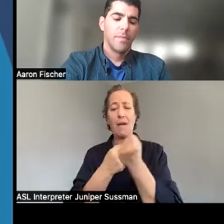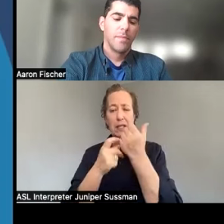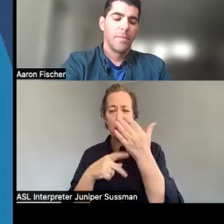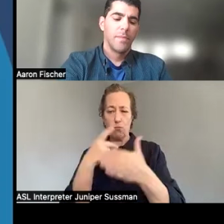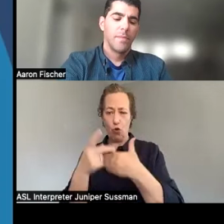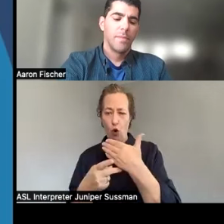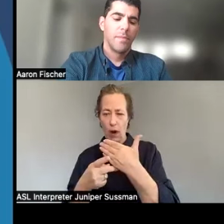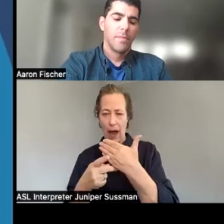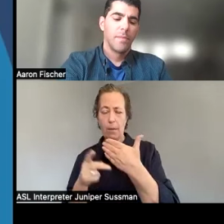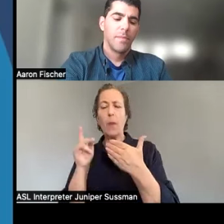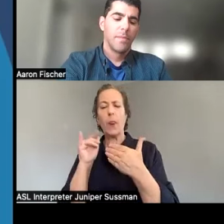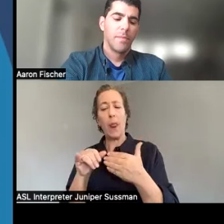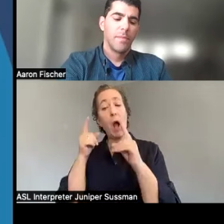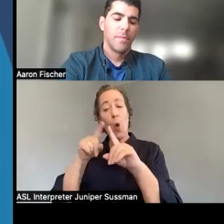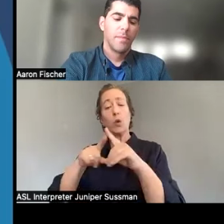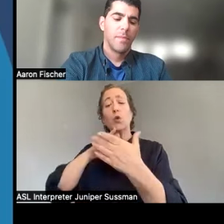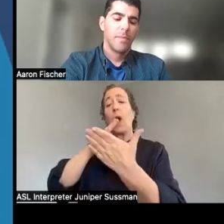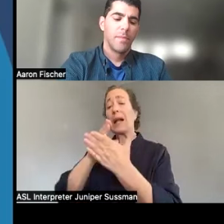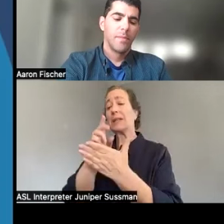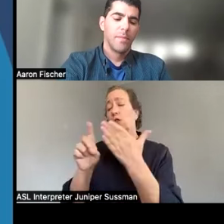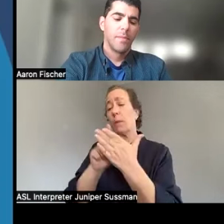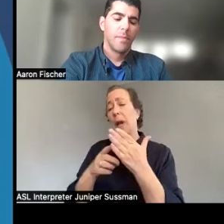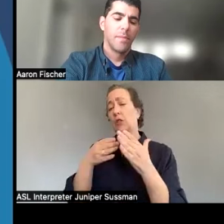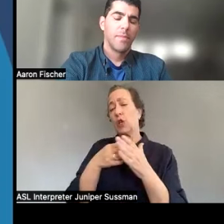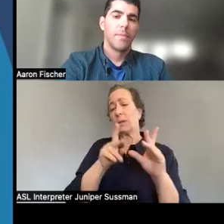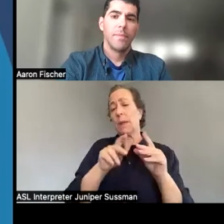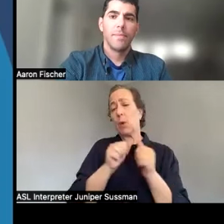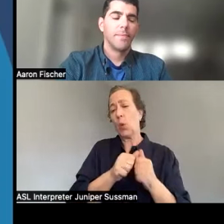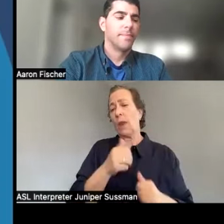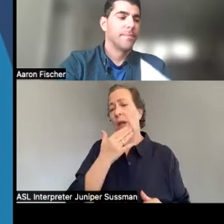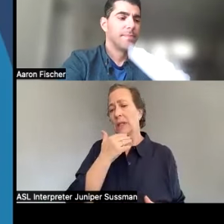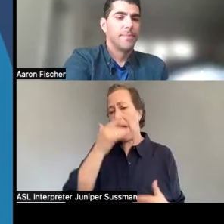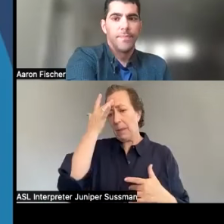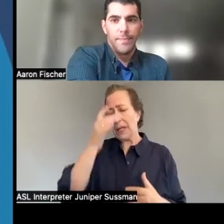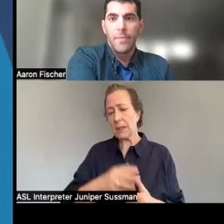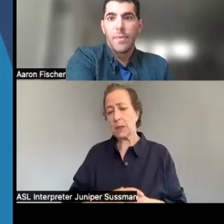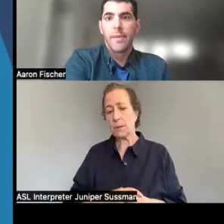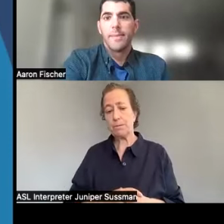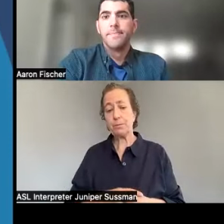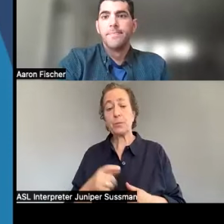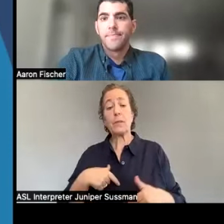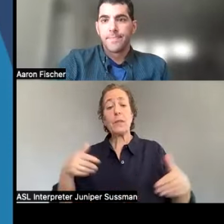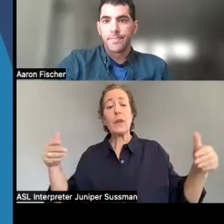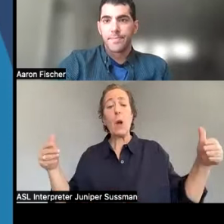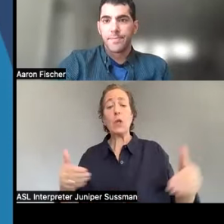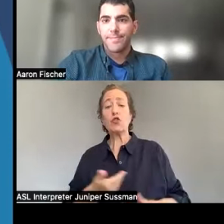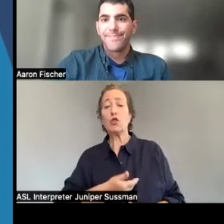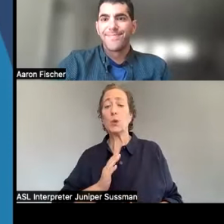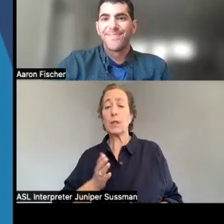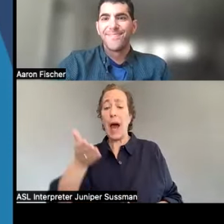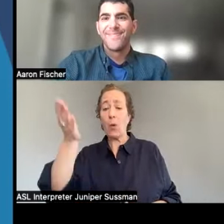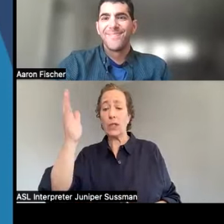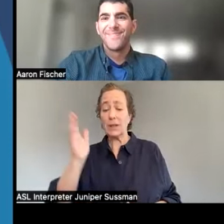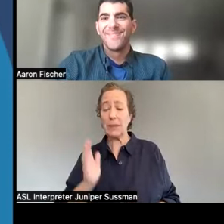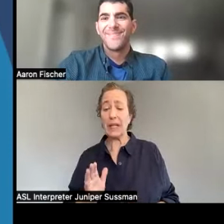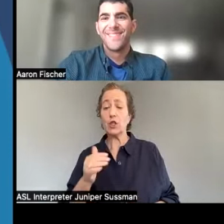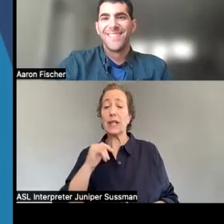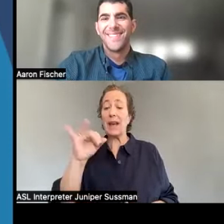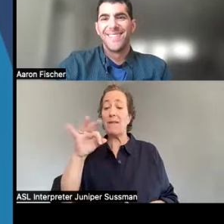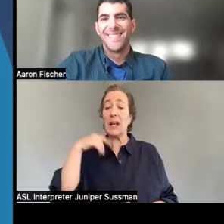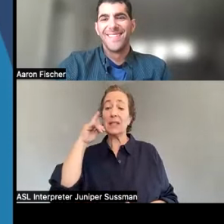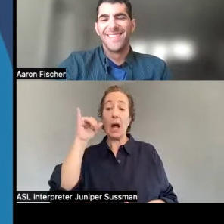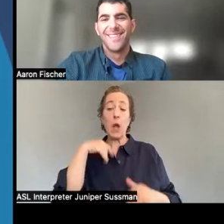against people living with diabetes. So let me introduce you to today's speakers, and if it sounds like I'm reading their bios, it's because they are